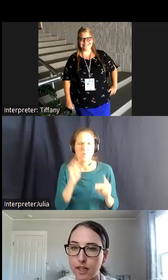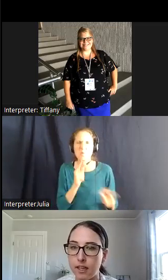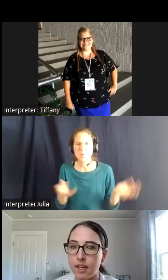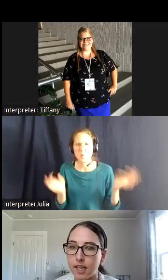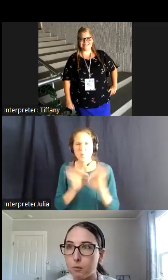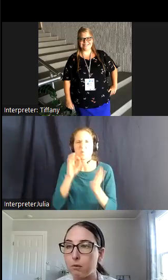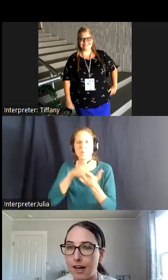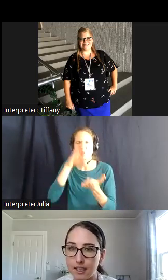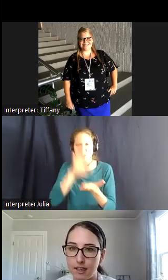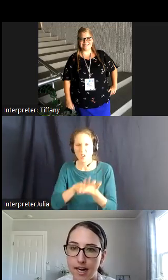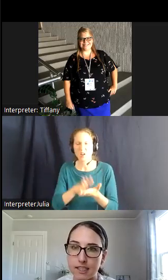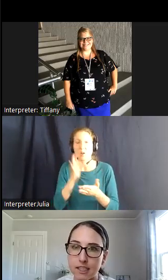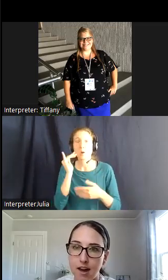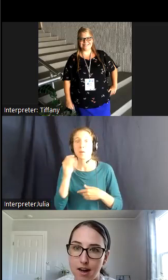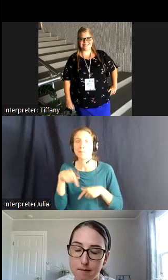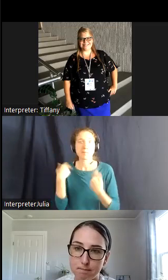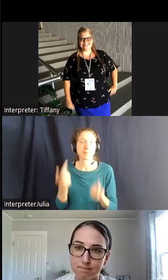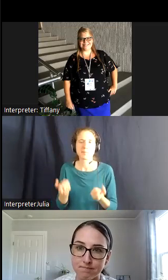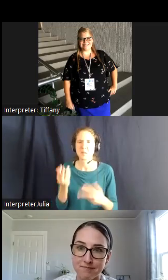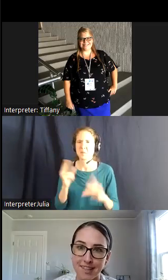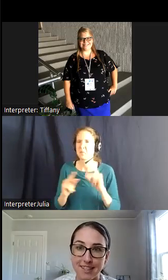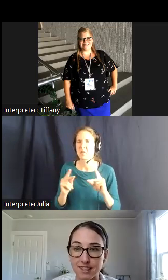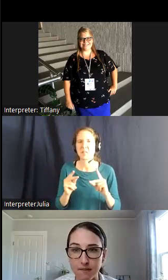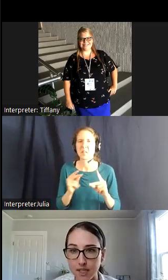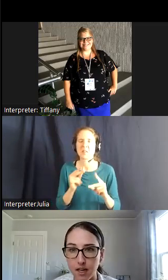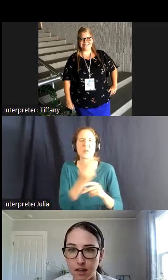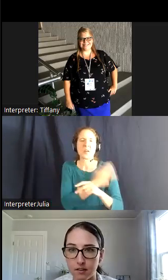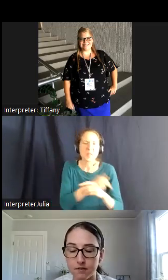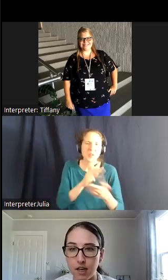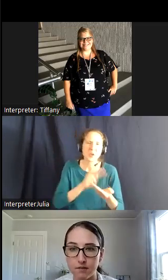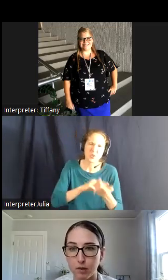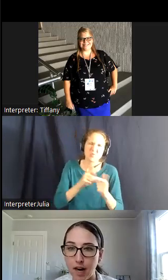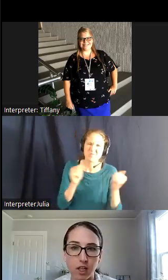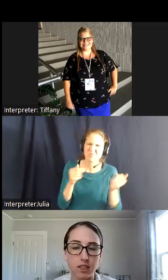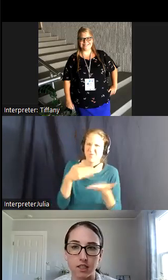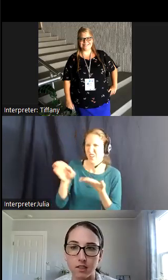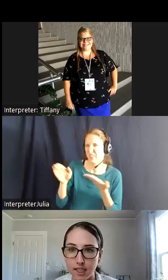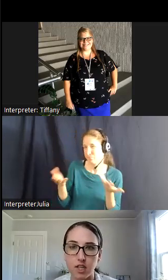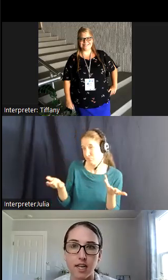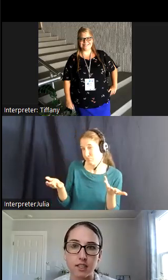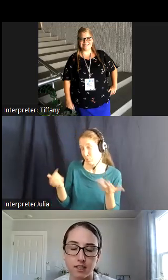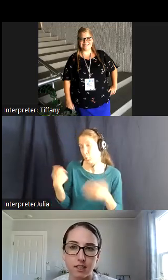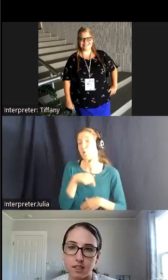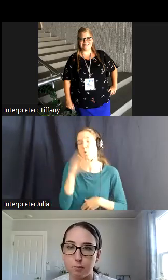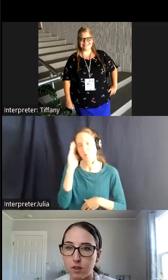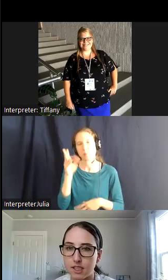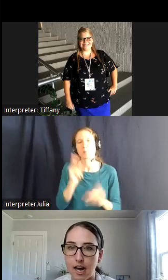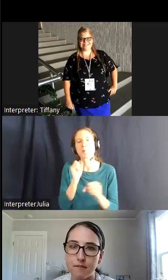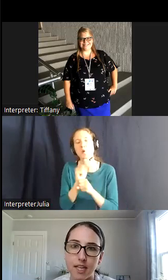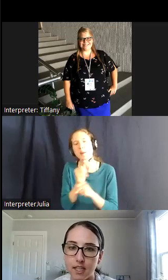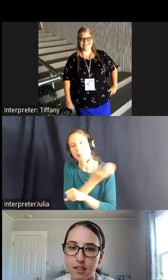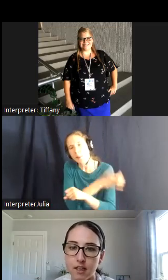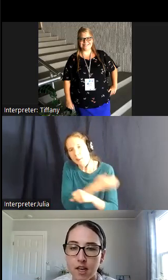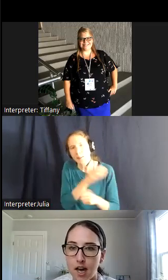this point. And we recognize that safety of providers and clinicians and support